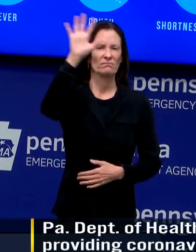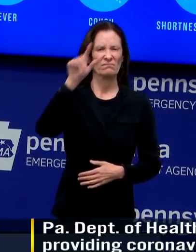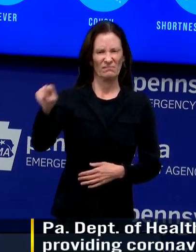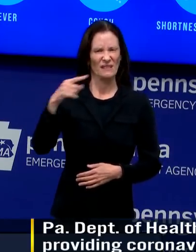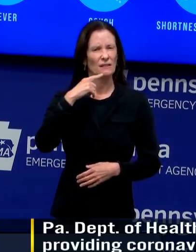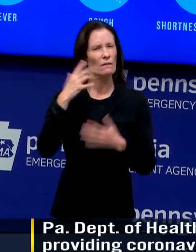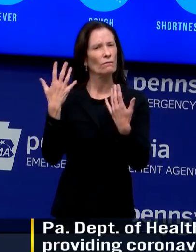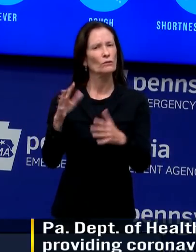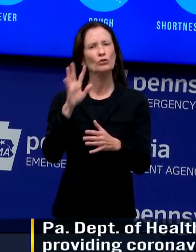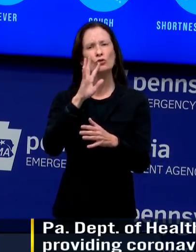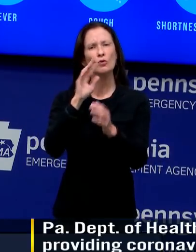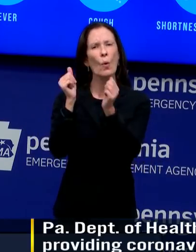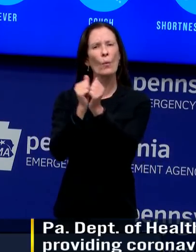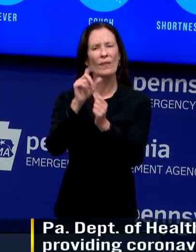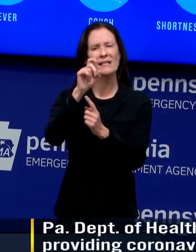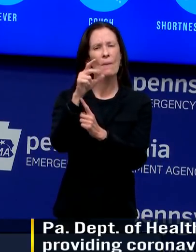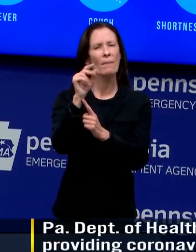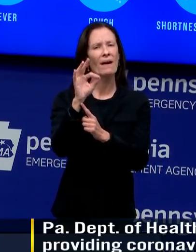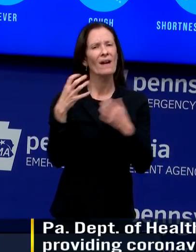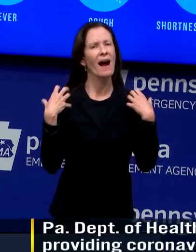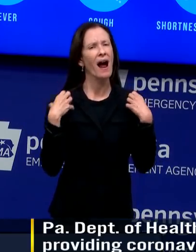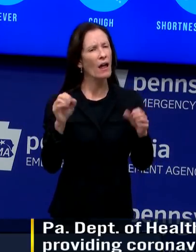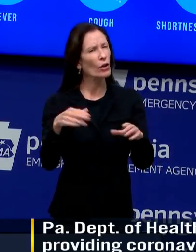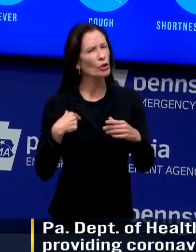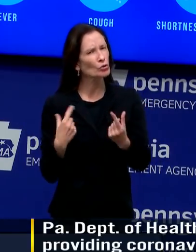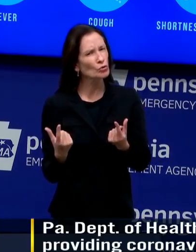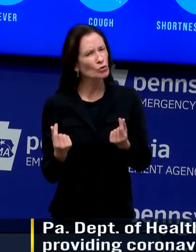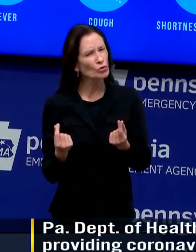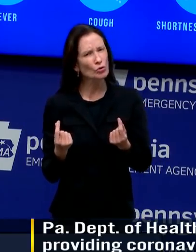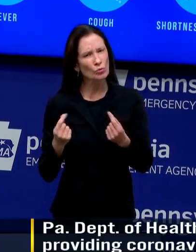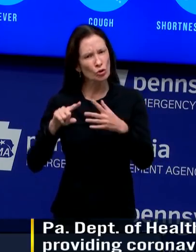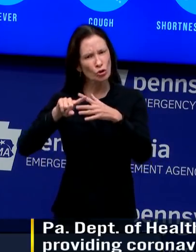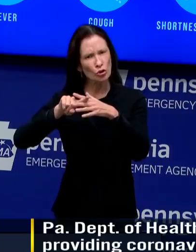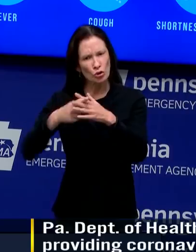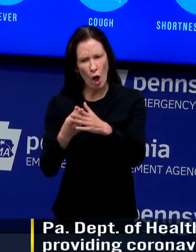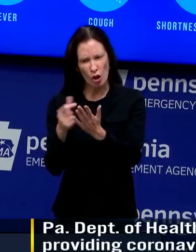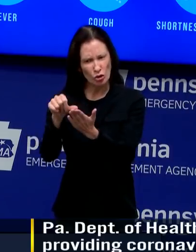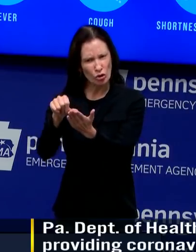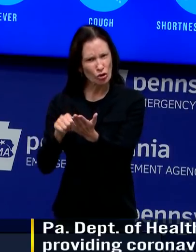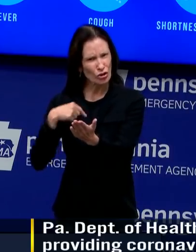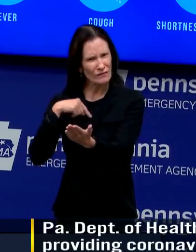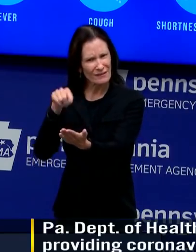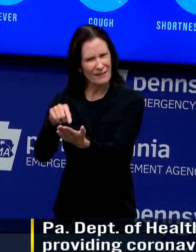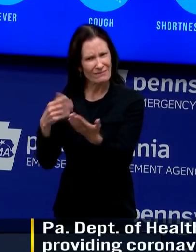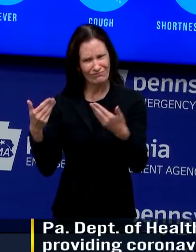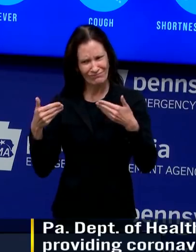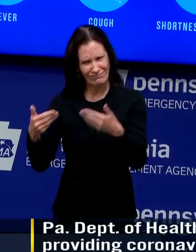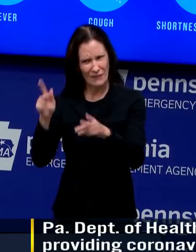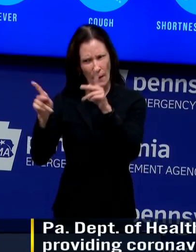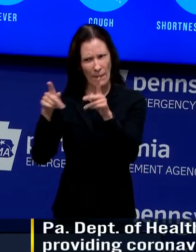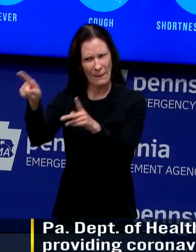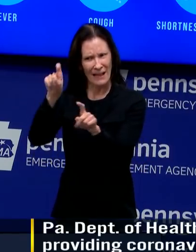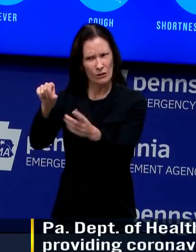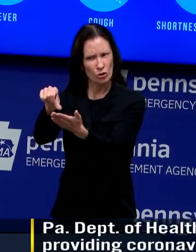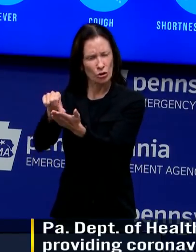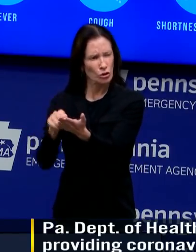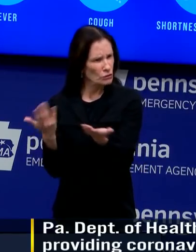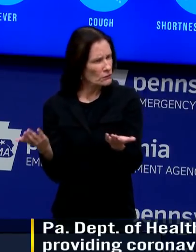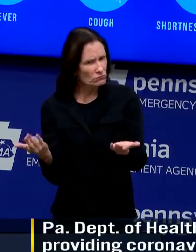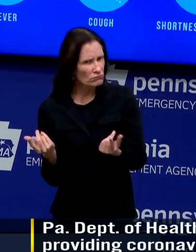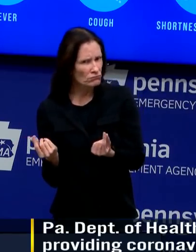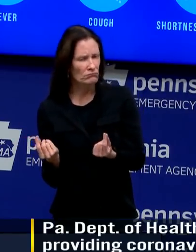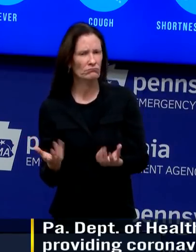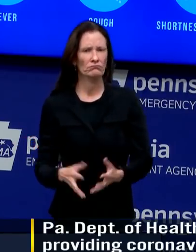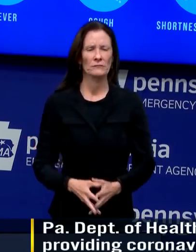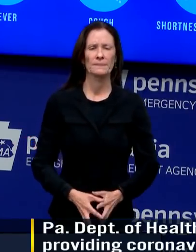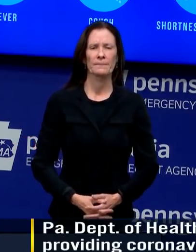you would need to do to allow hospitals to start treating those patients? So that is correct. We have had discussions with the Hospital Association as